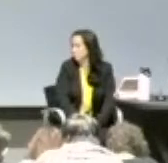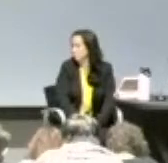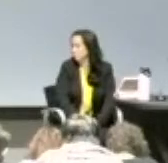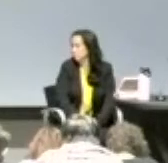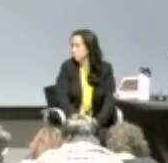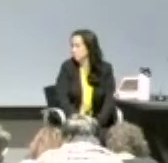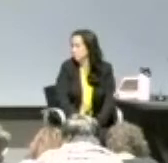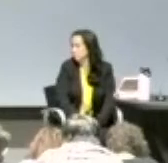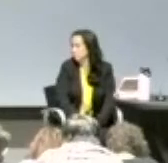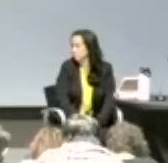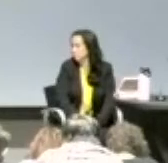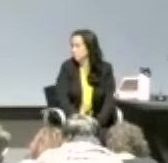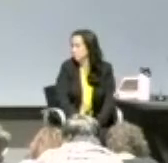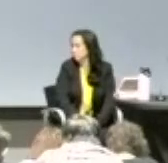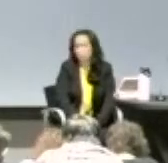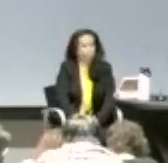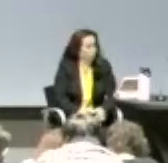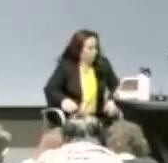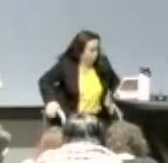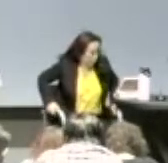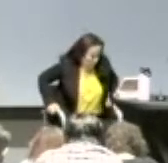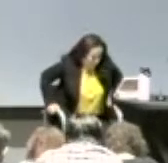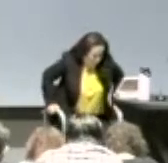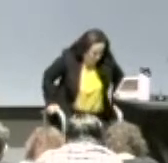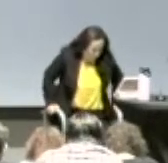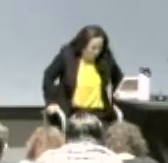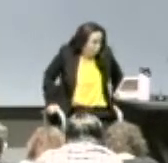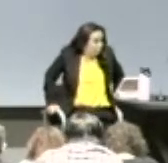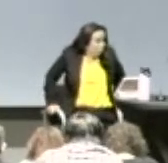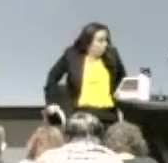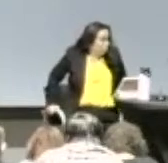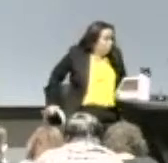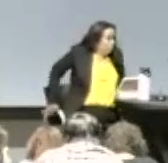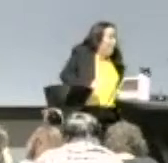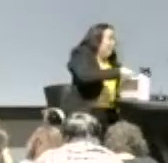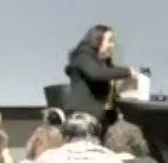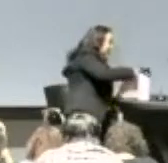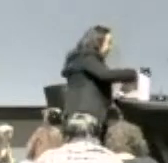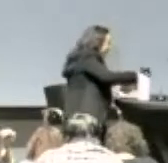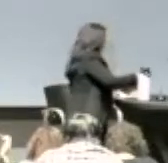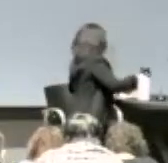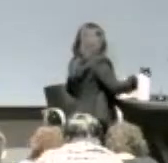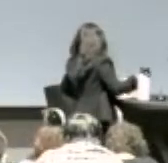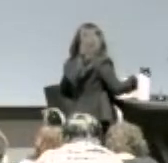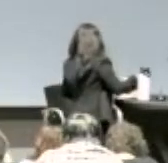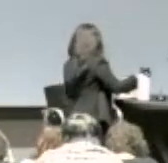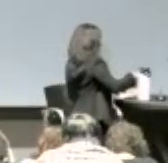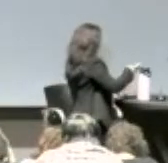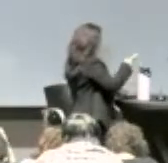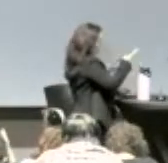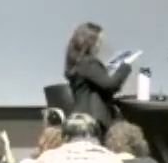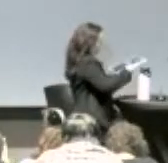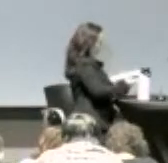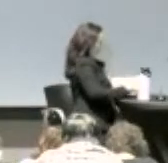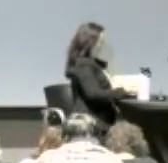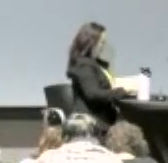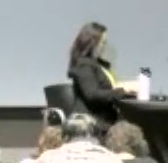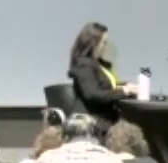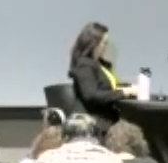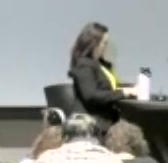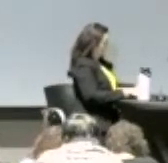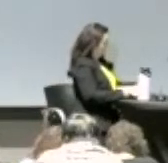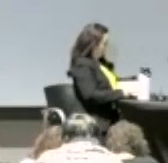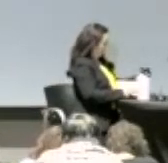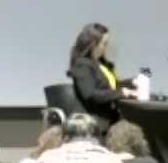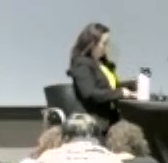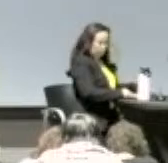our wonderful governance panel. I do also want folks to know that we are going to be an early voting site here